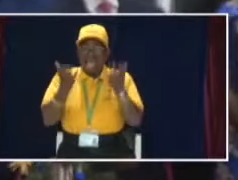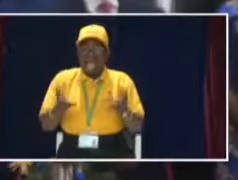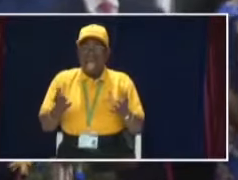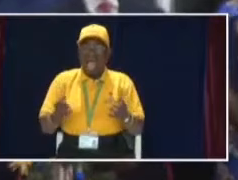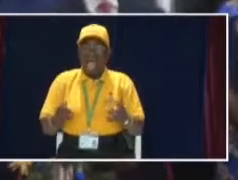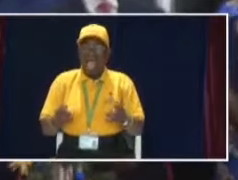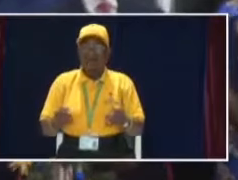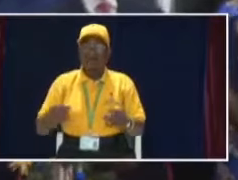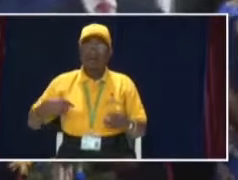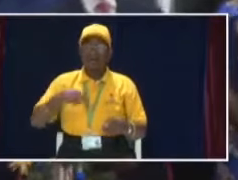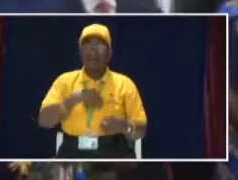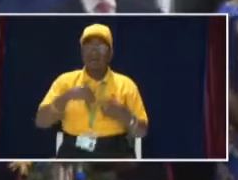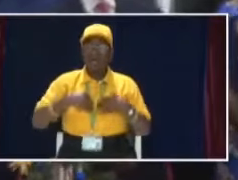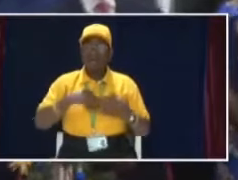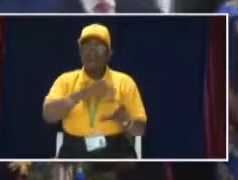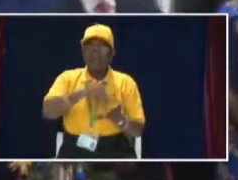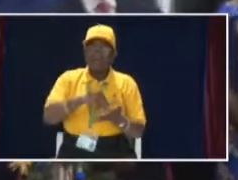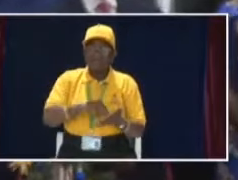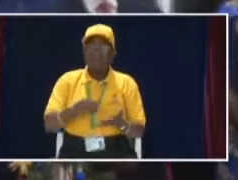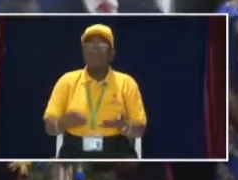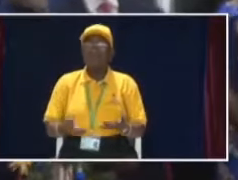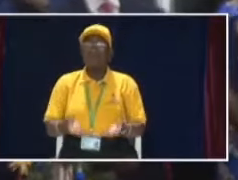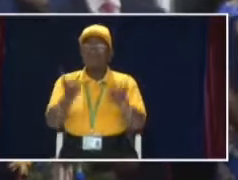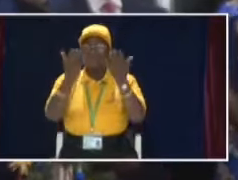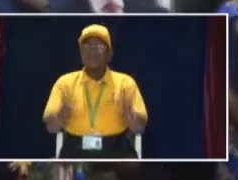We have middleweight.